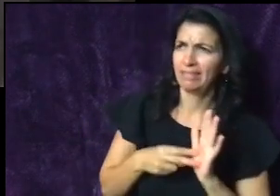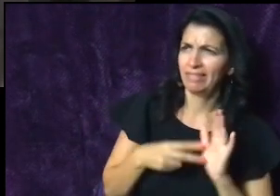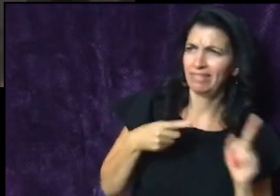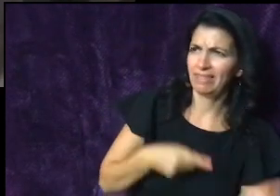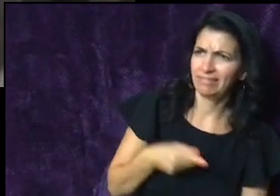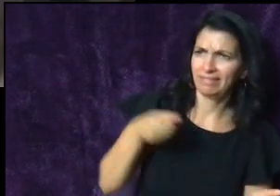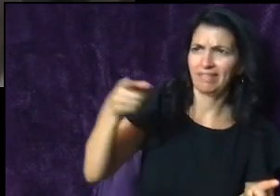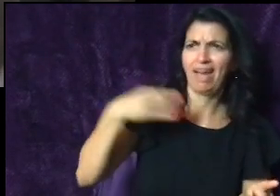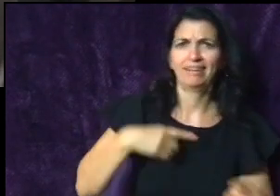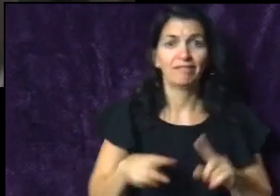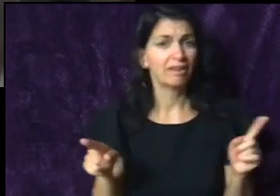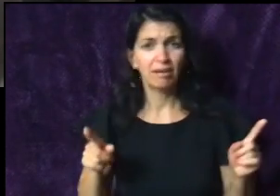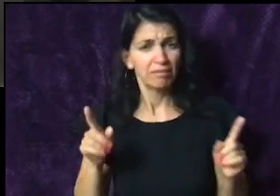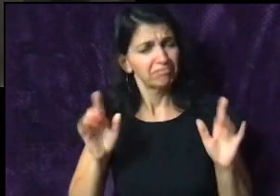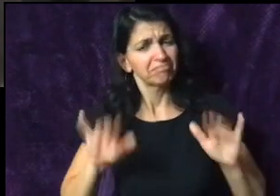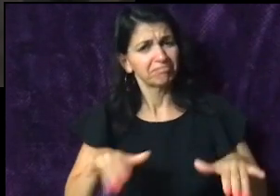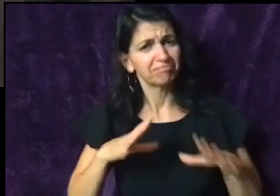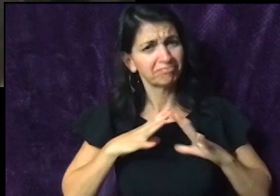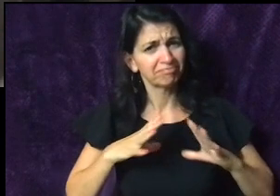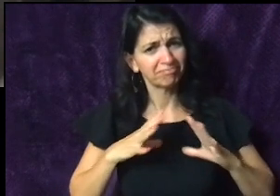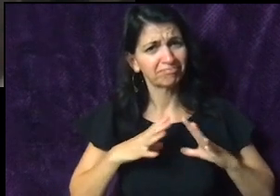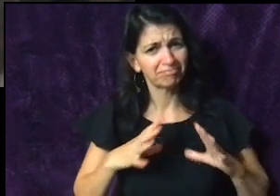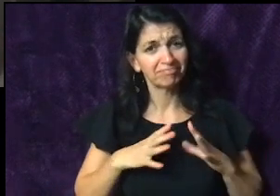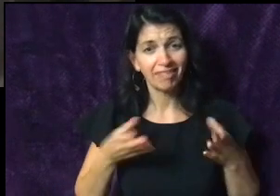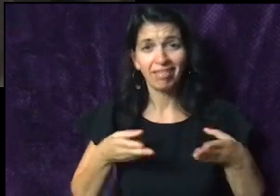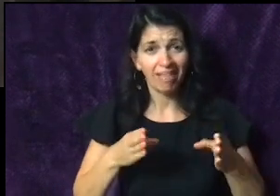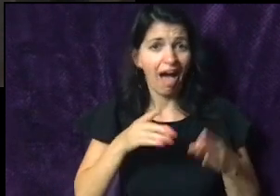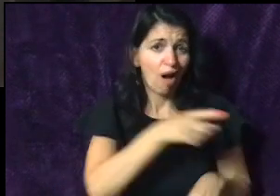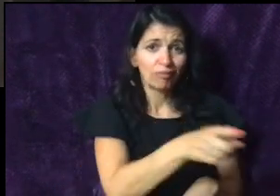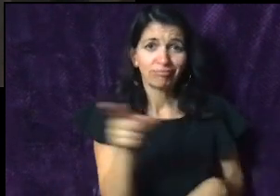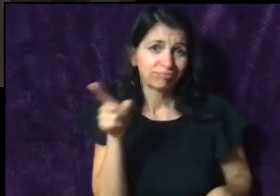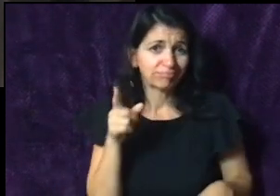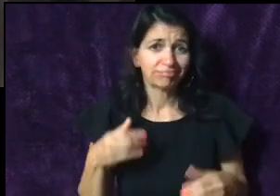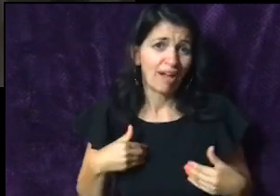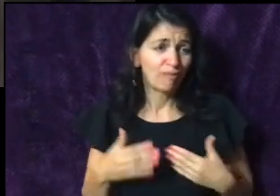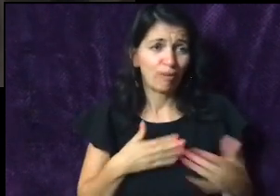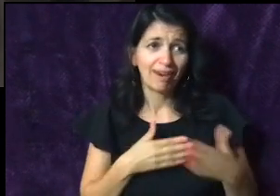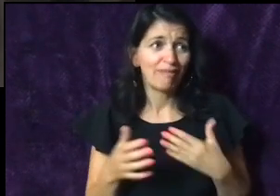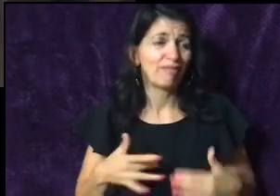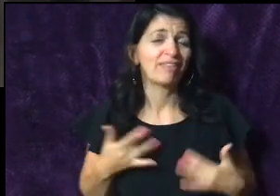totally fine. They're super allowed to have whatever feelings they feel with the music that